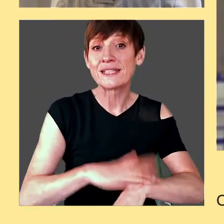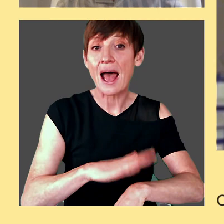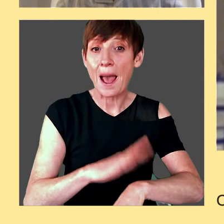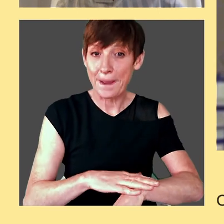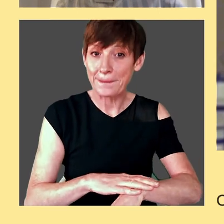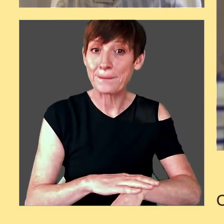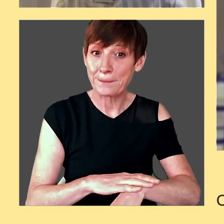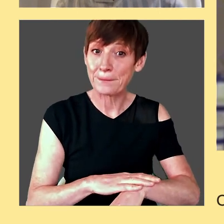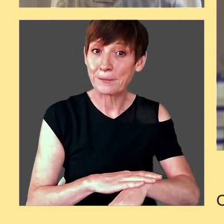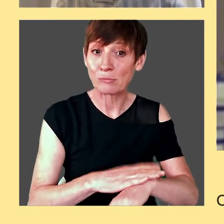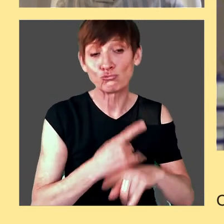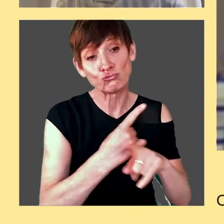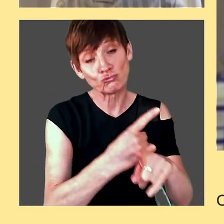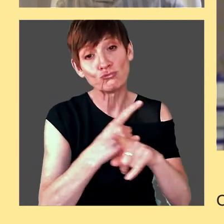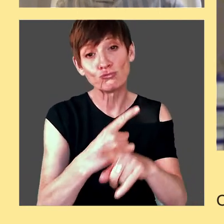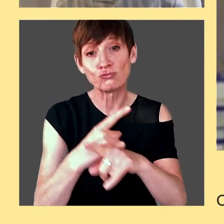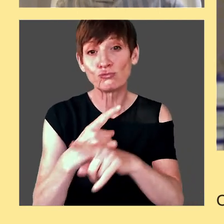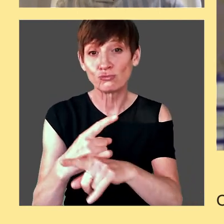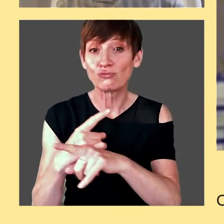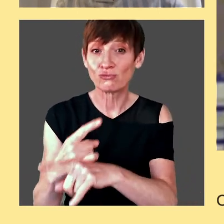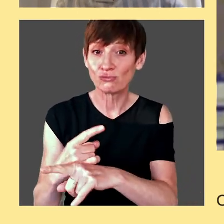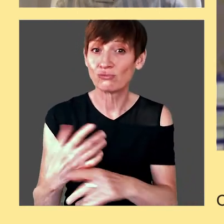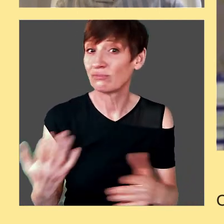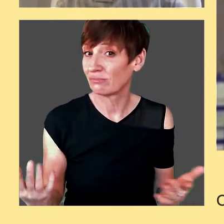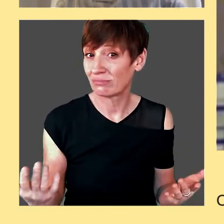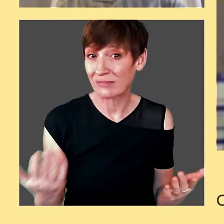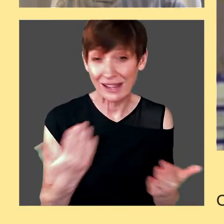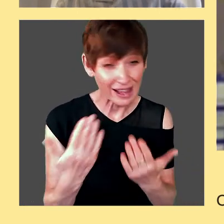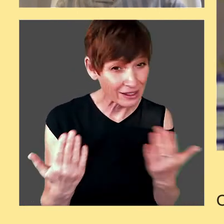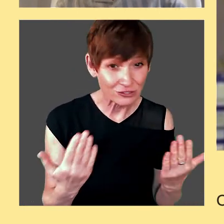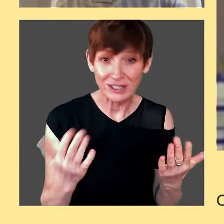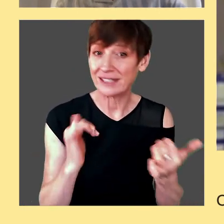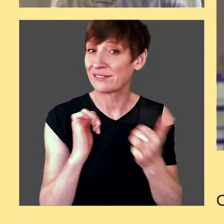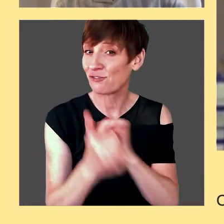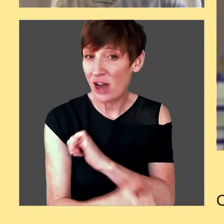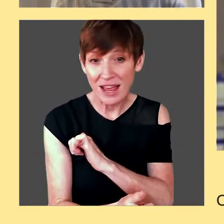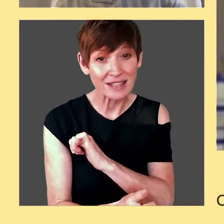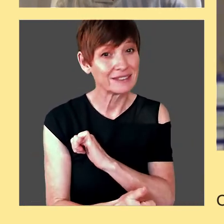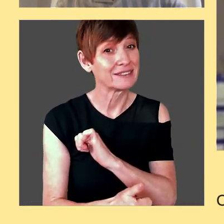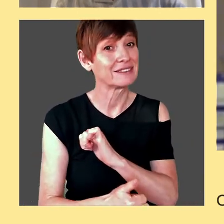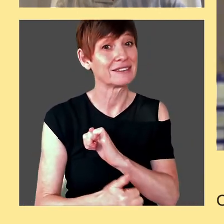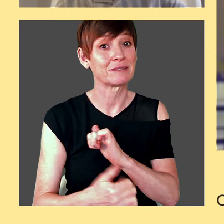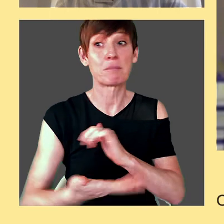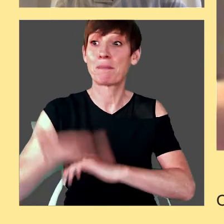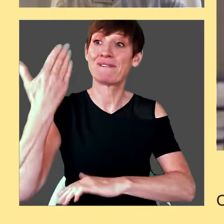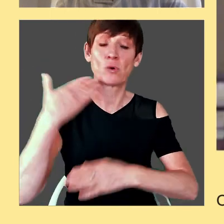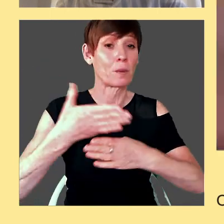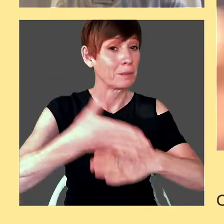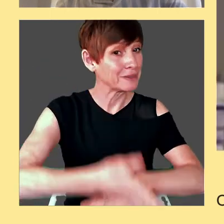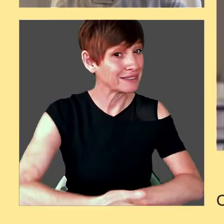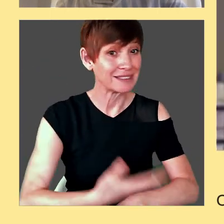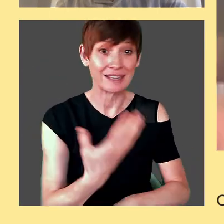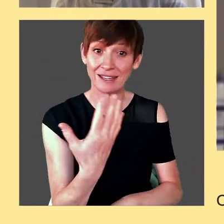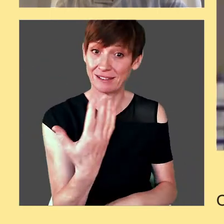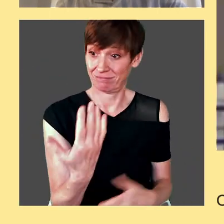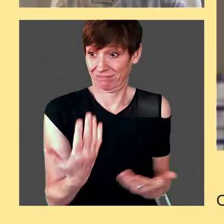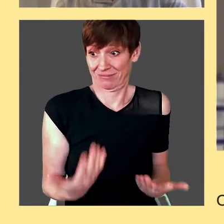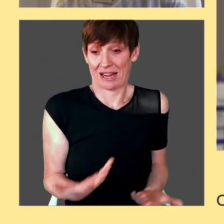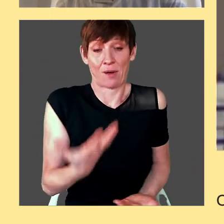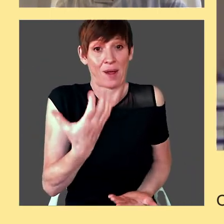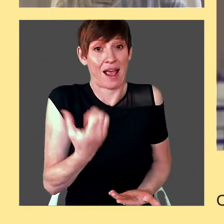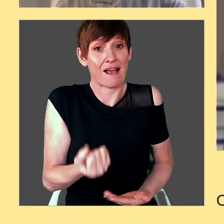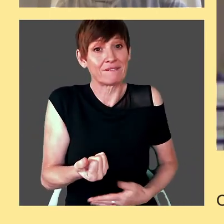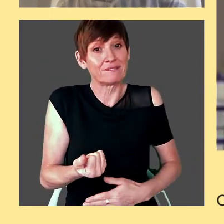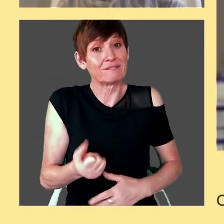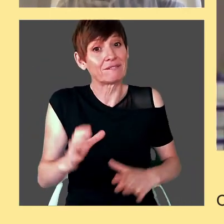spend with you. Even the galleries, even the friends, they have been busy before. Mm-hmm. Use this time